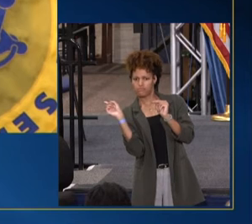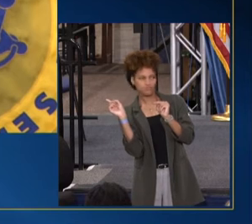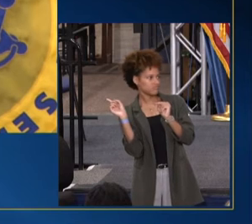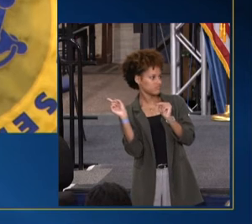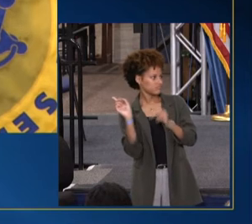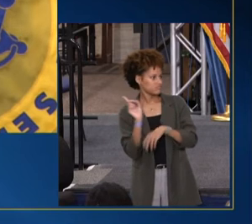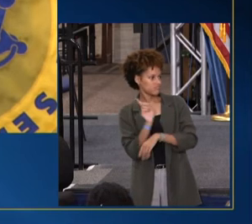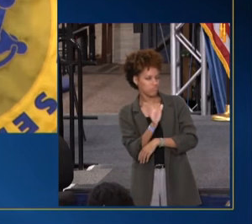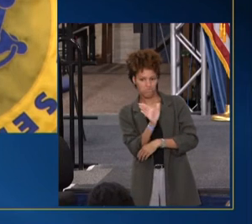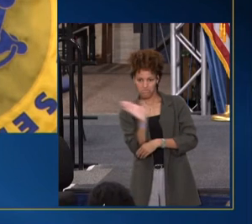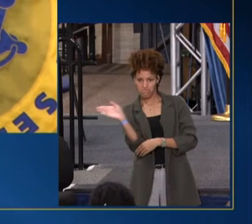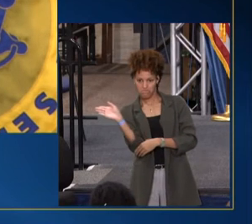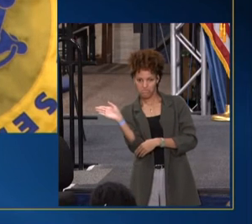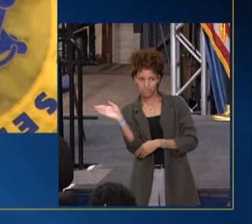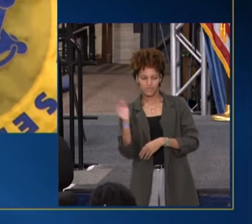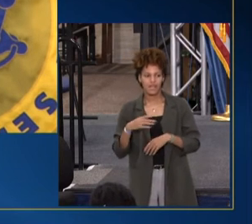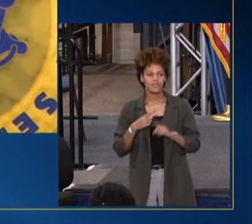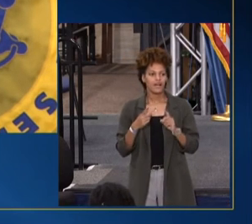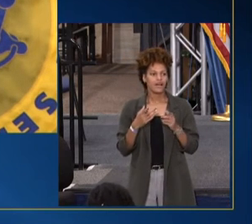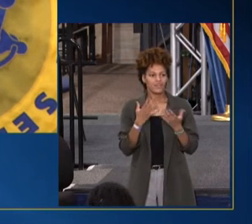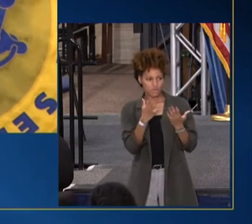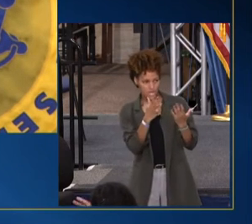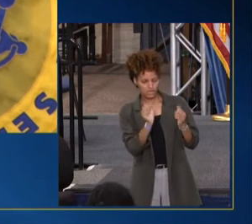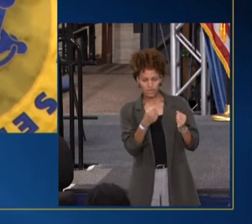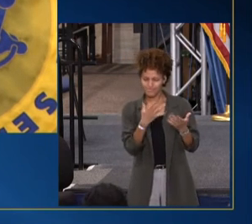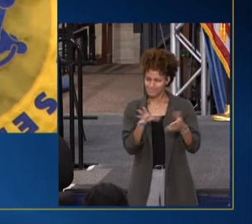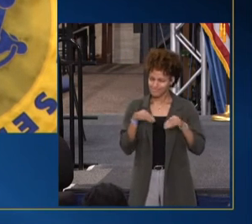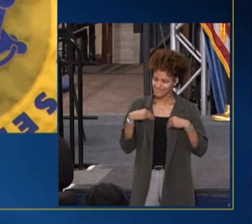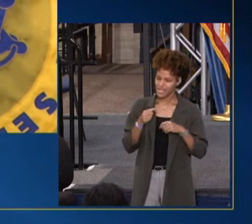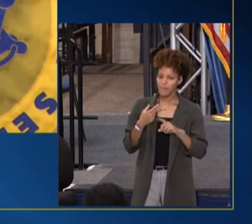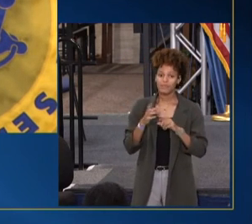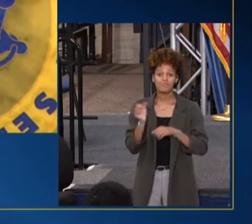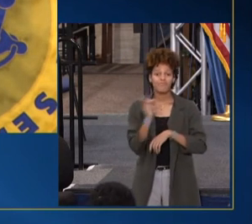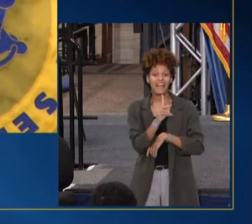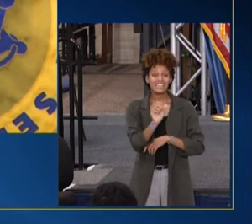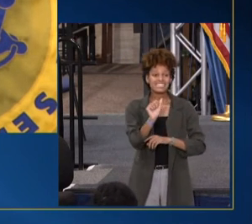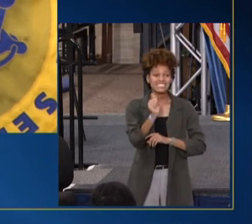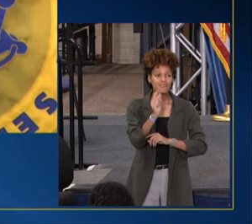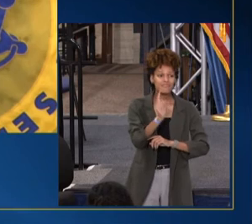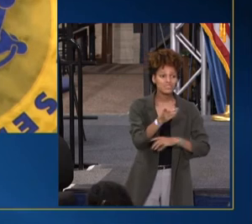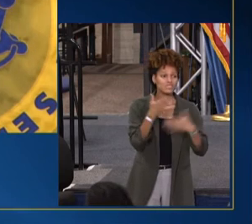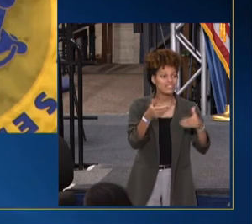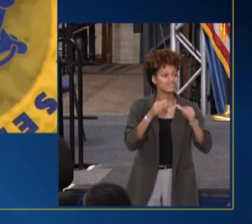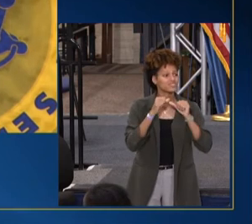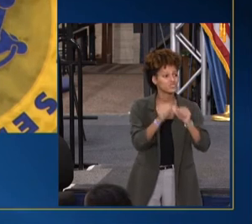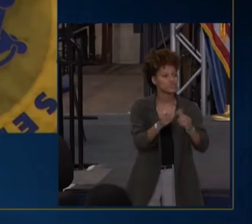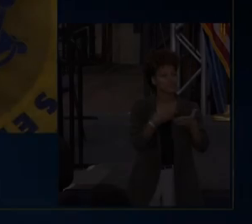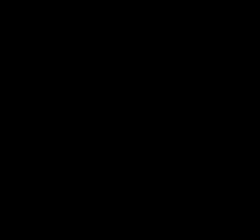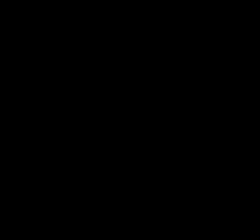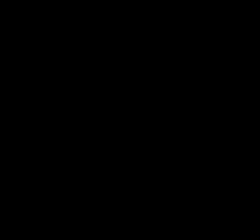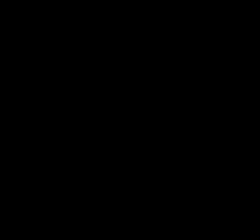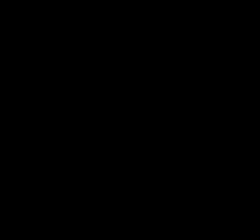I'll take that. But please be back here in 10 minutes so we can continue the program. Thank you.